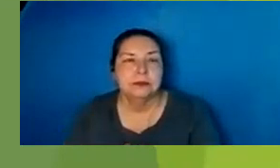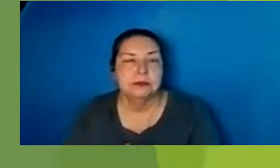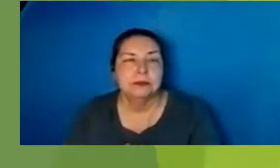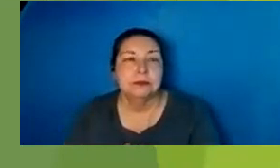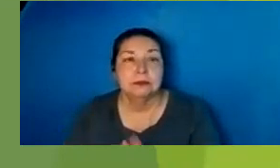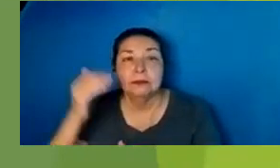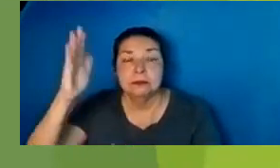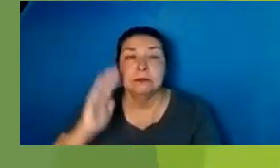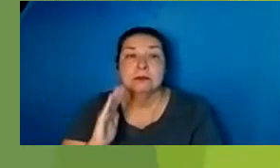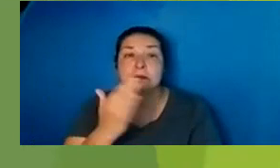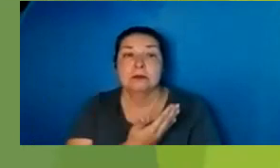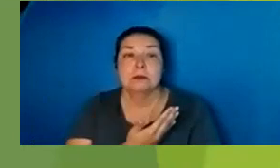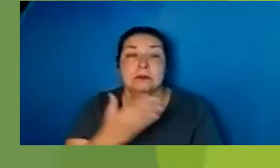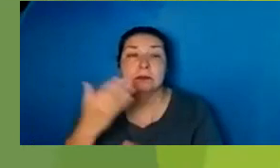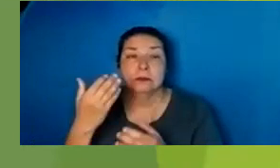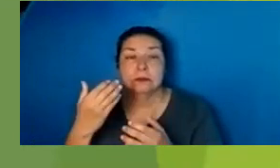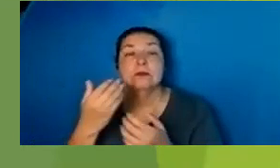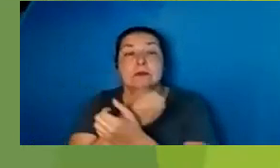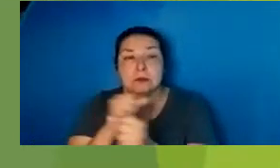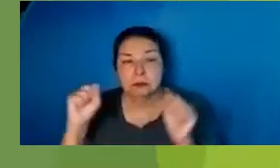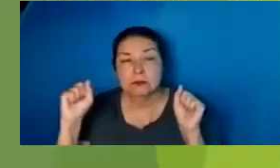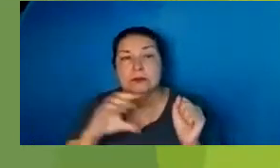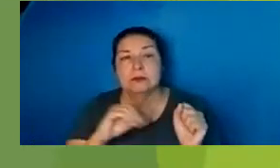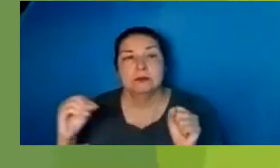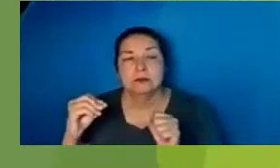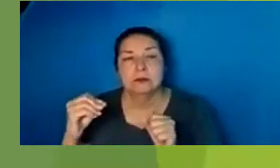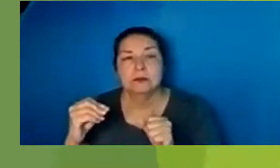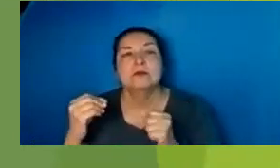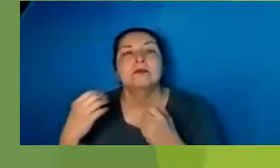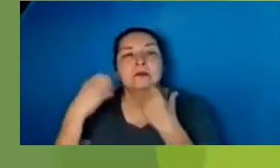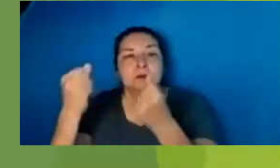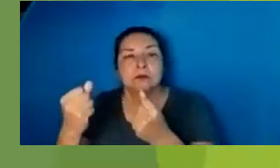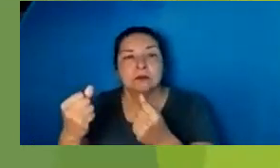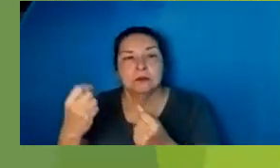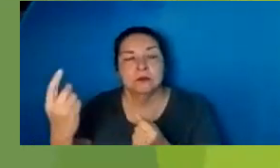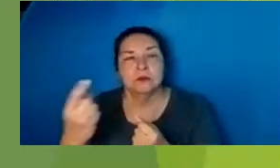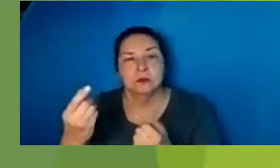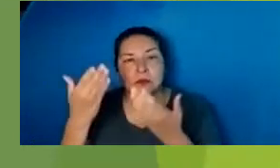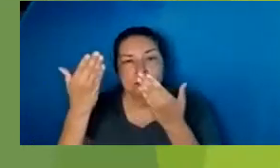God is our refuge and strength, and ever-present help in trouble.